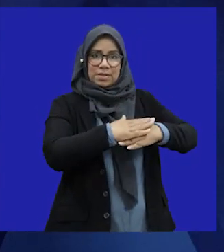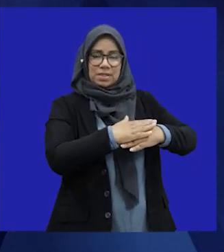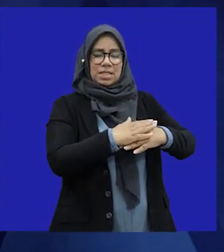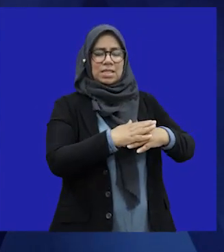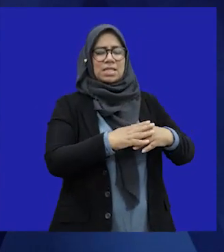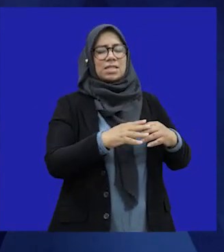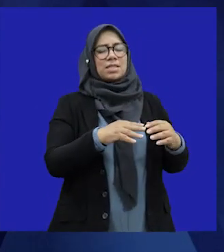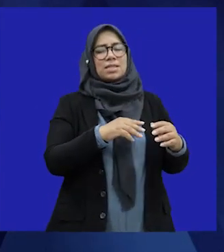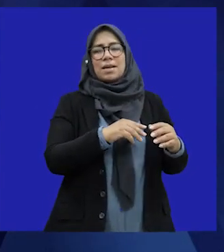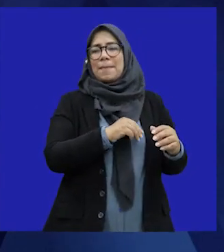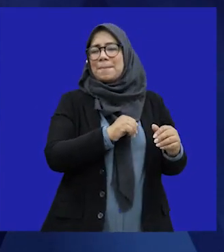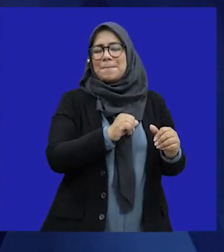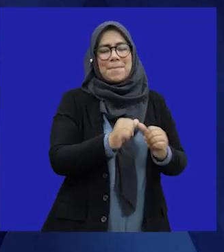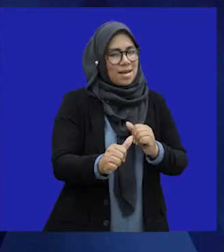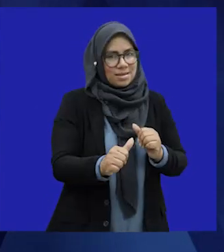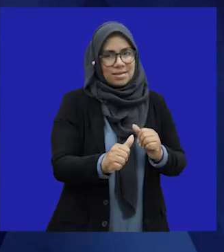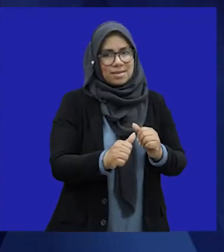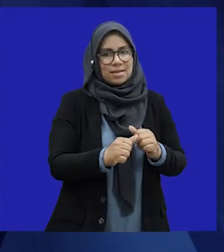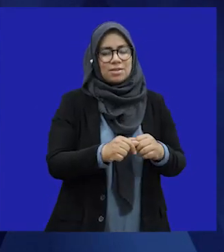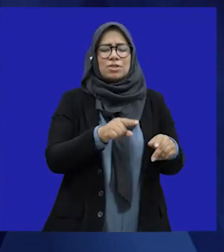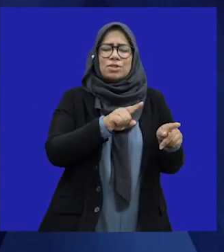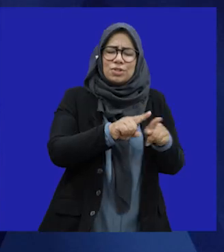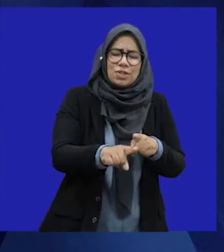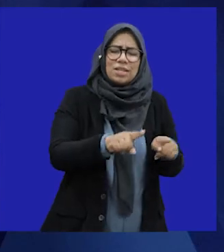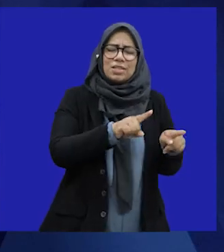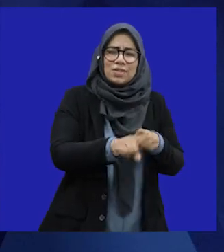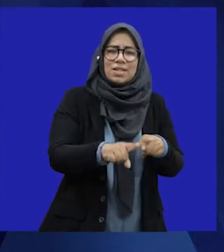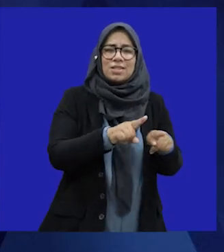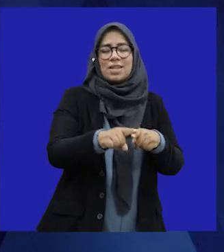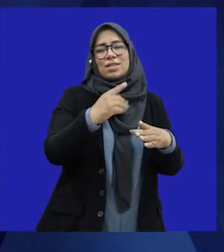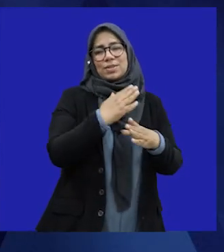are worth every bit of effort.